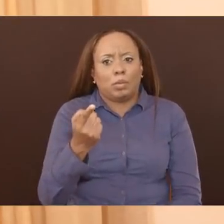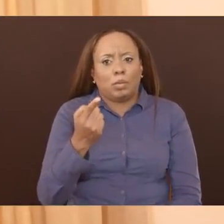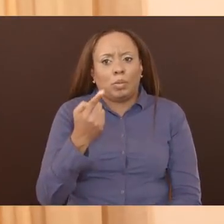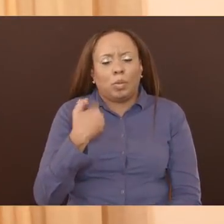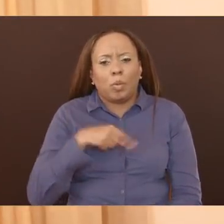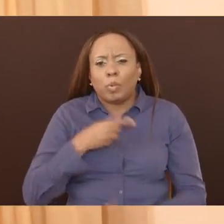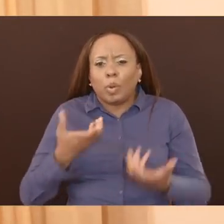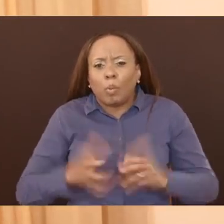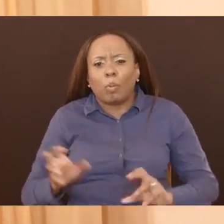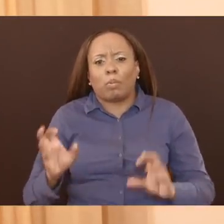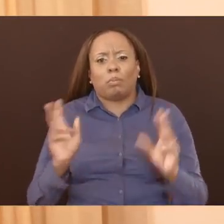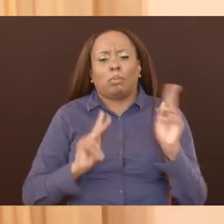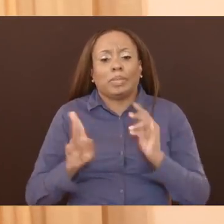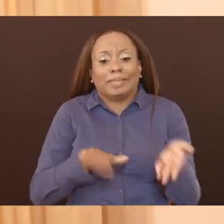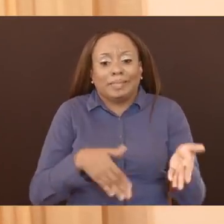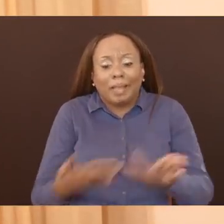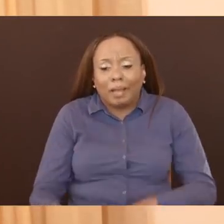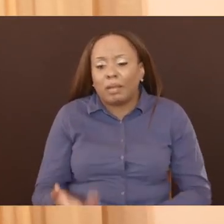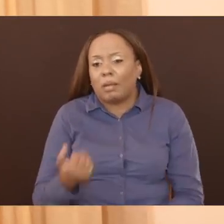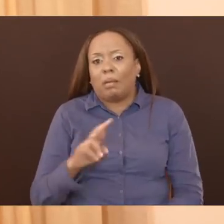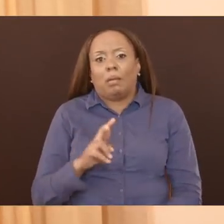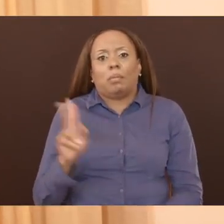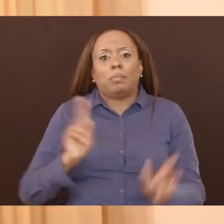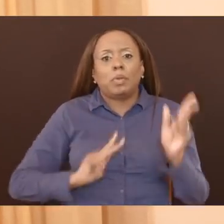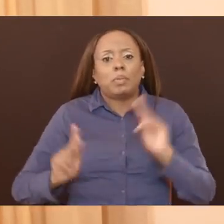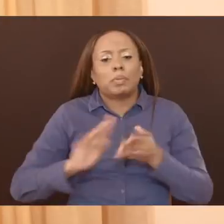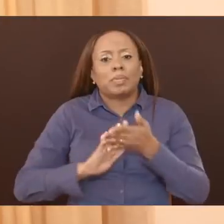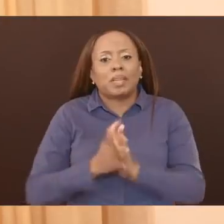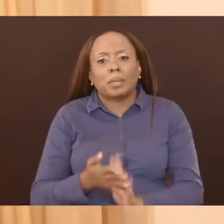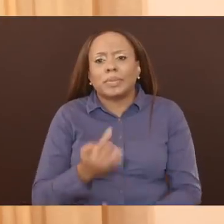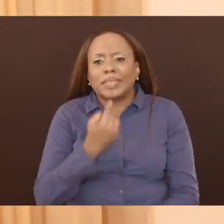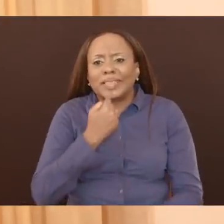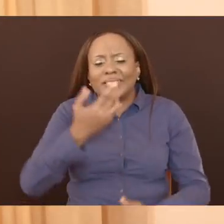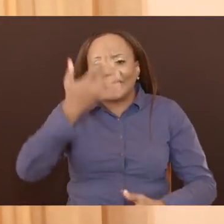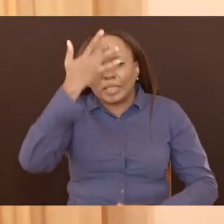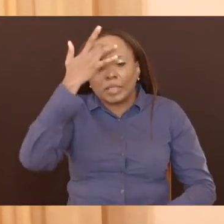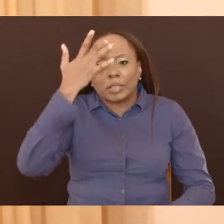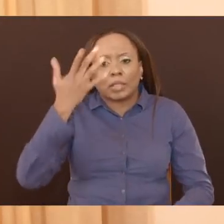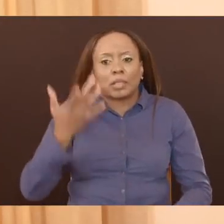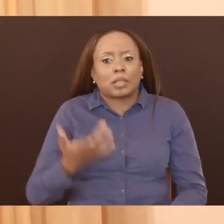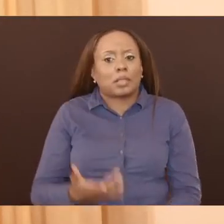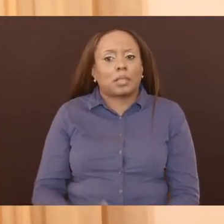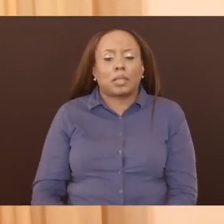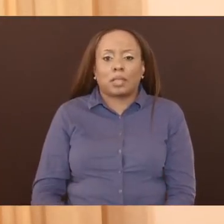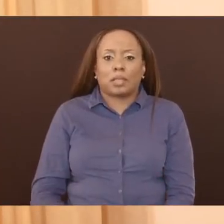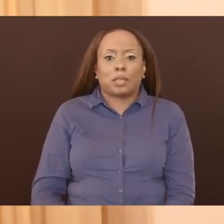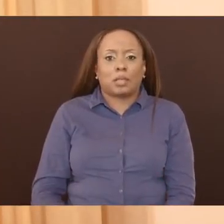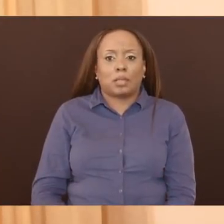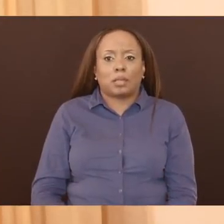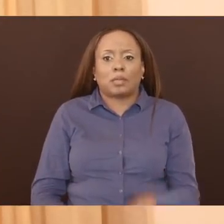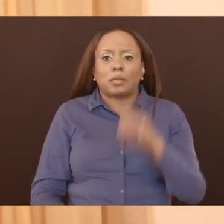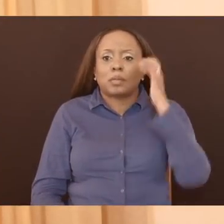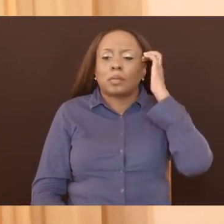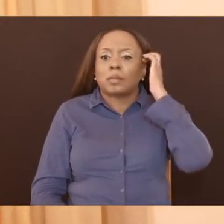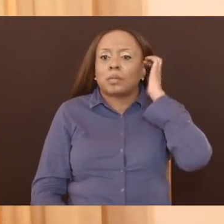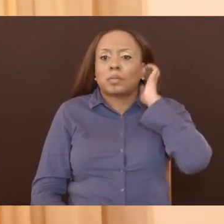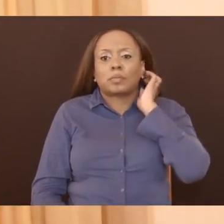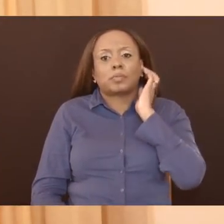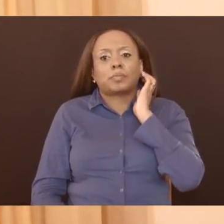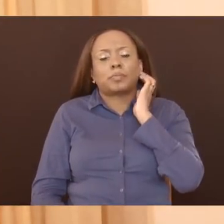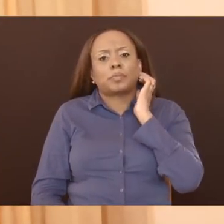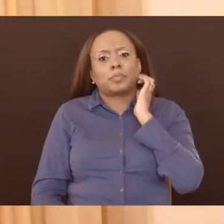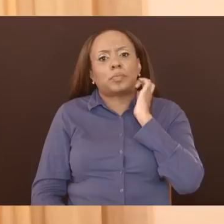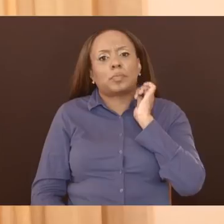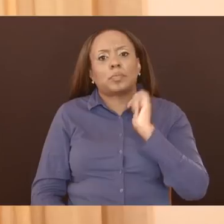avoid serious hospitalization. I must tell you that I don't know of any harder duty than to receive those